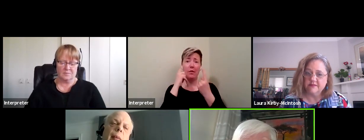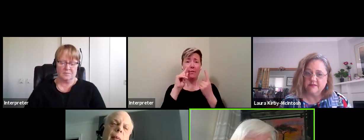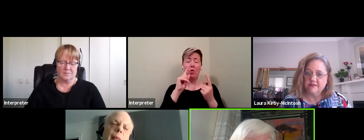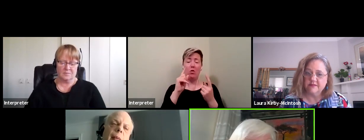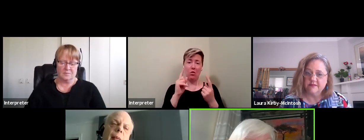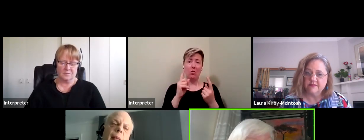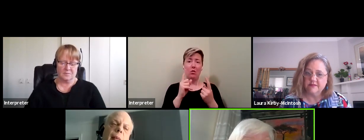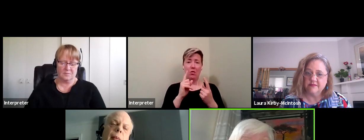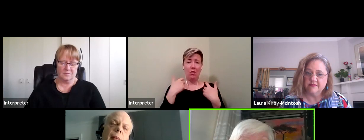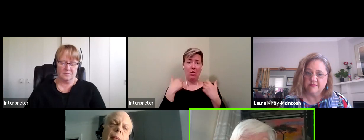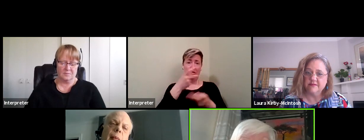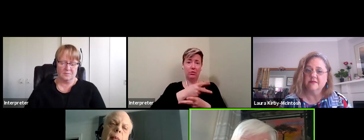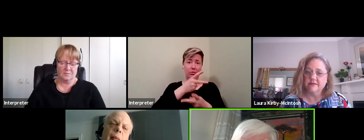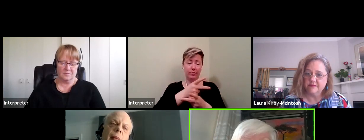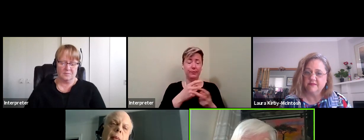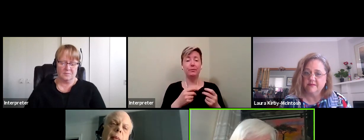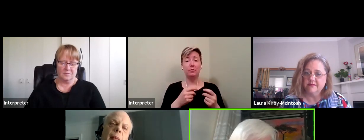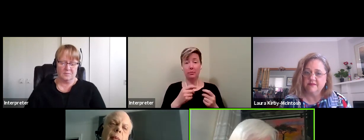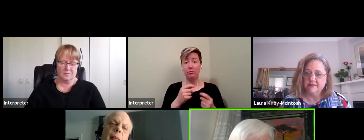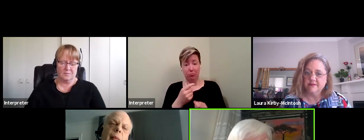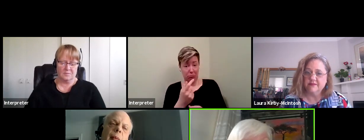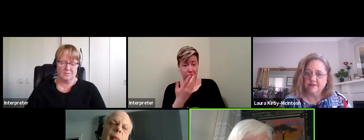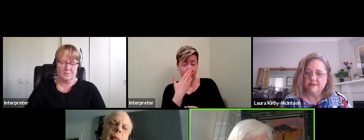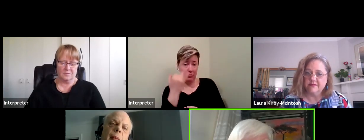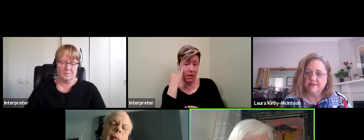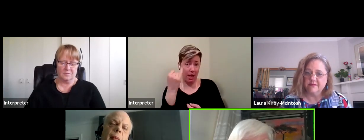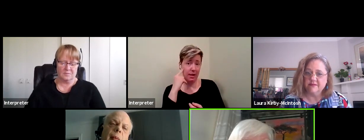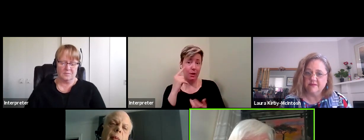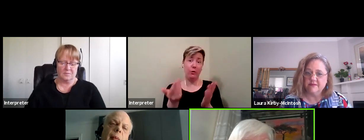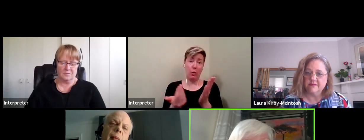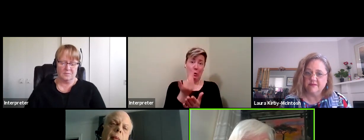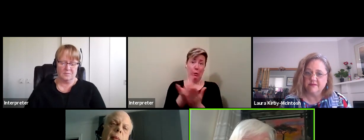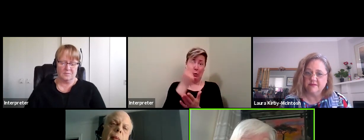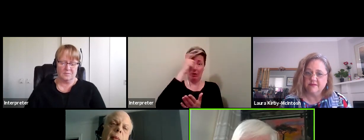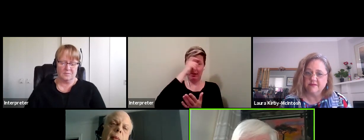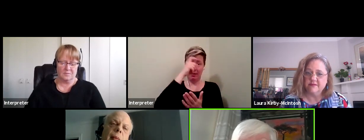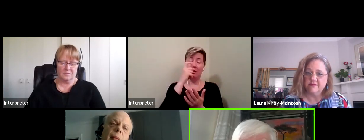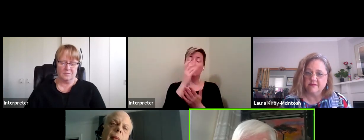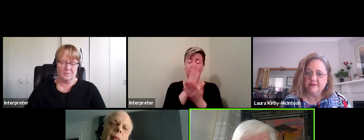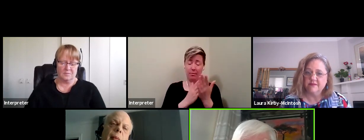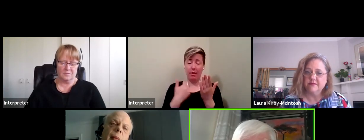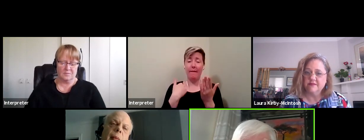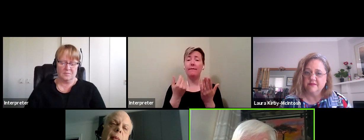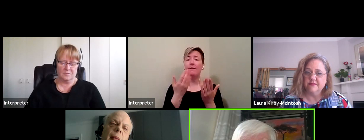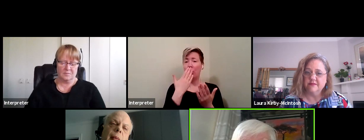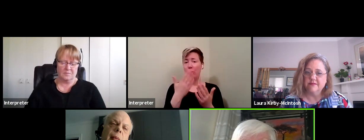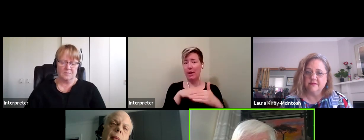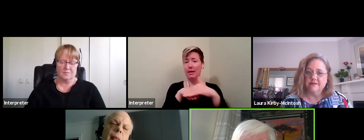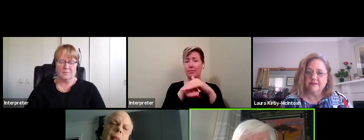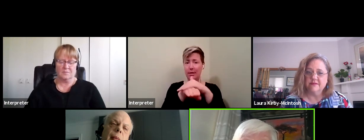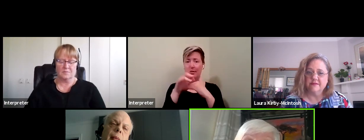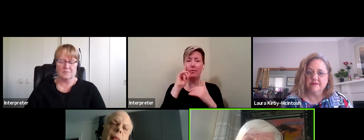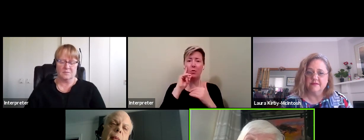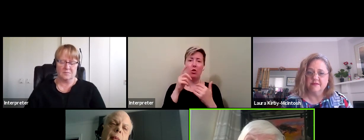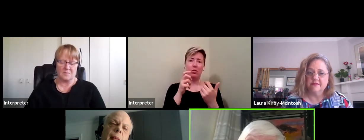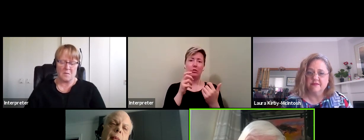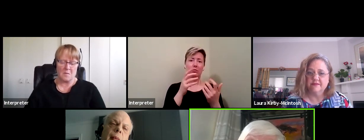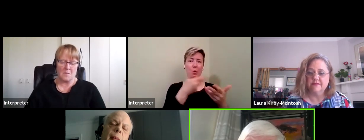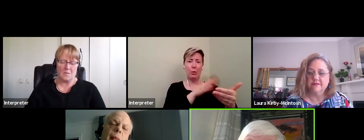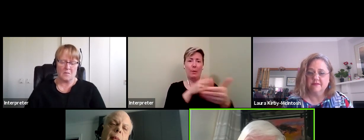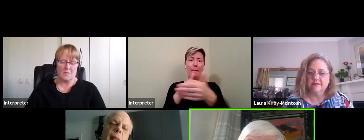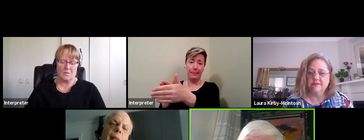because many of them are new, and the newer ones do have better accessibility accommodations for people. And then